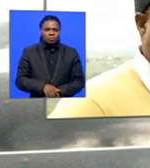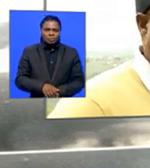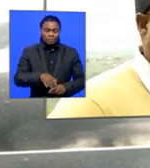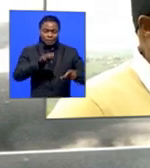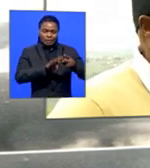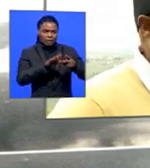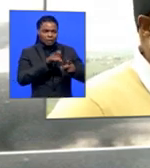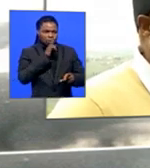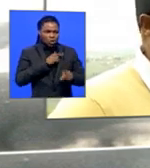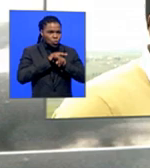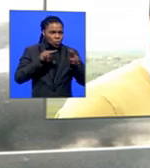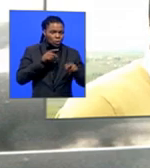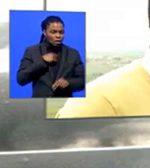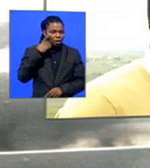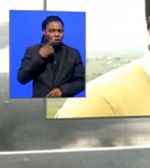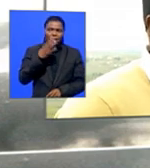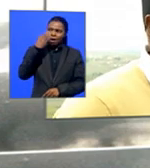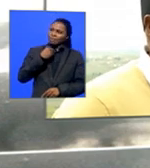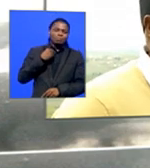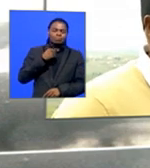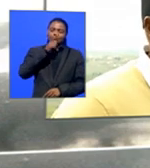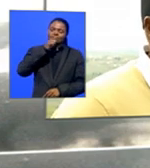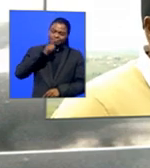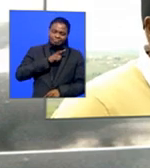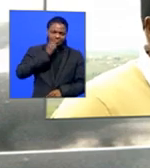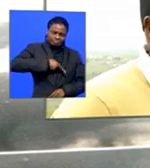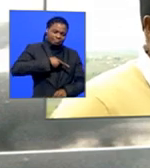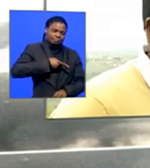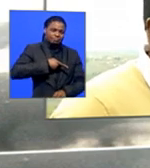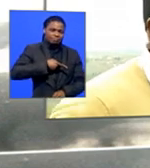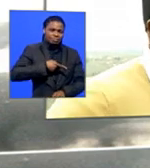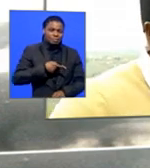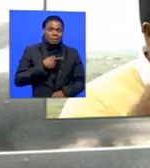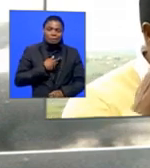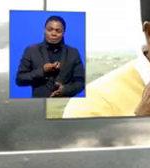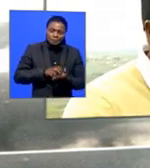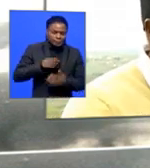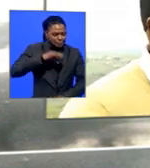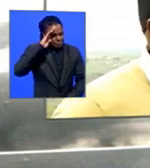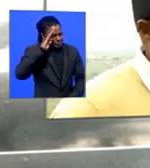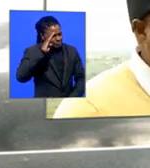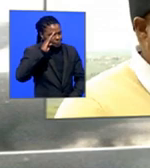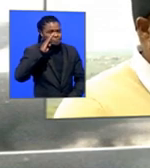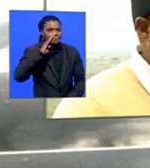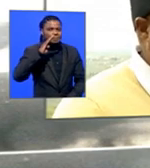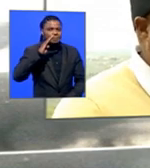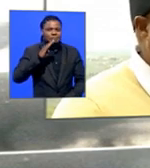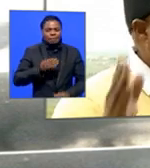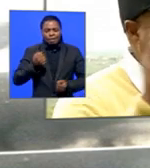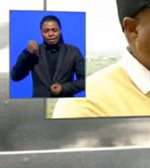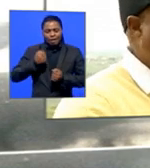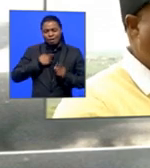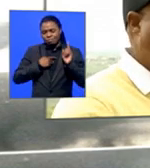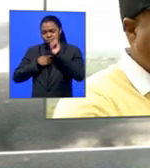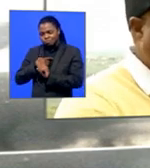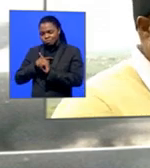time, that I realized he's not asking me, he's giving me an order. I stood up, I saluted him, went back into the car,